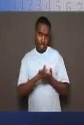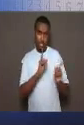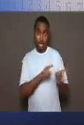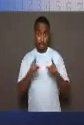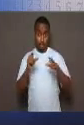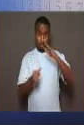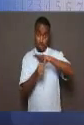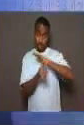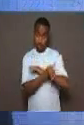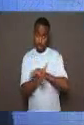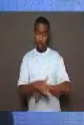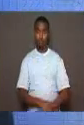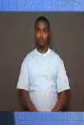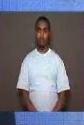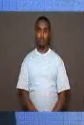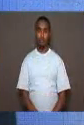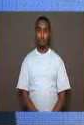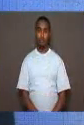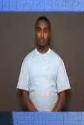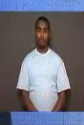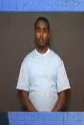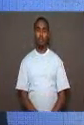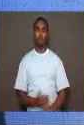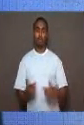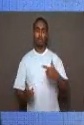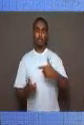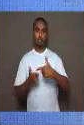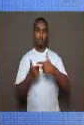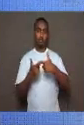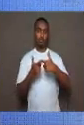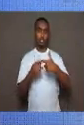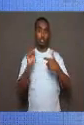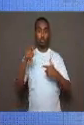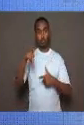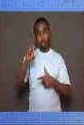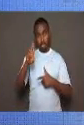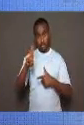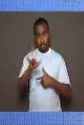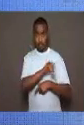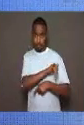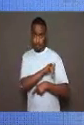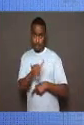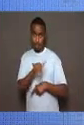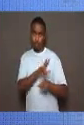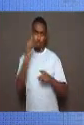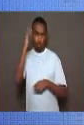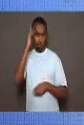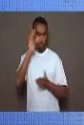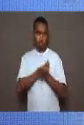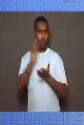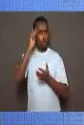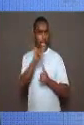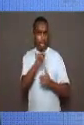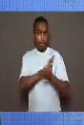a principal? Does a superintendent need the same qualities as the Minister of Education?